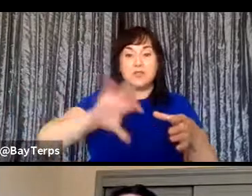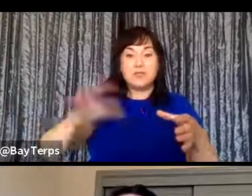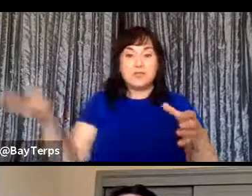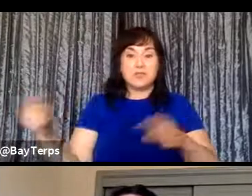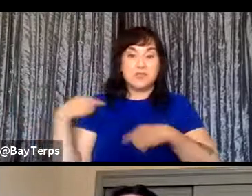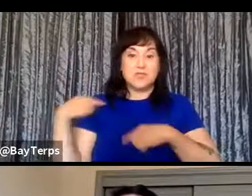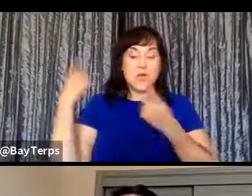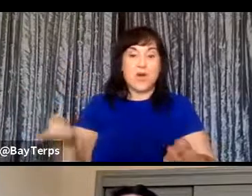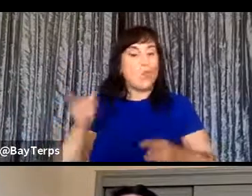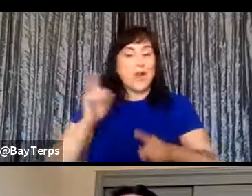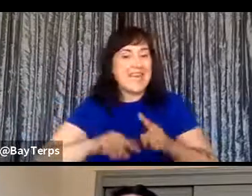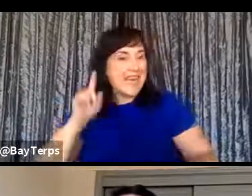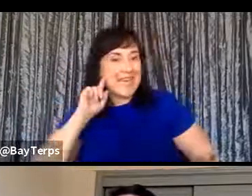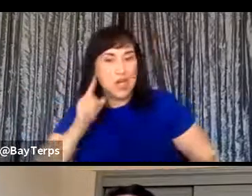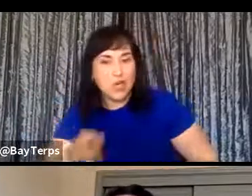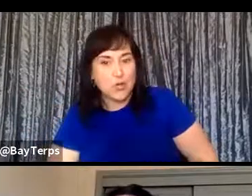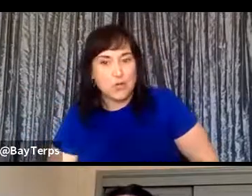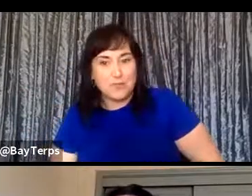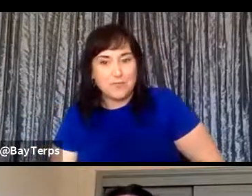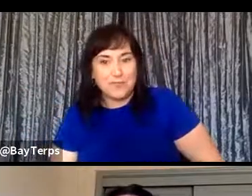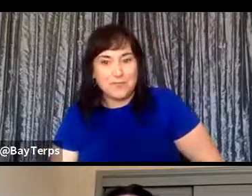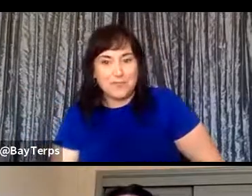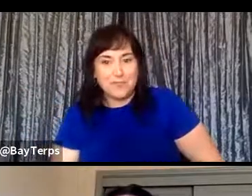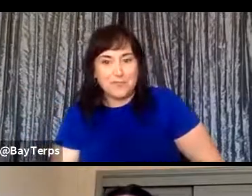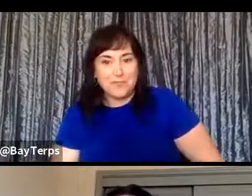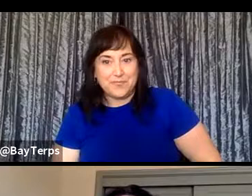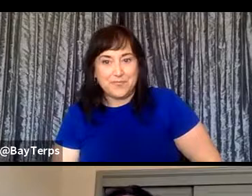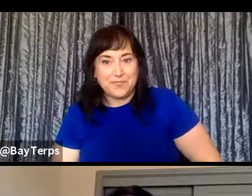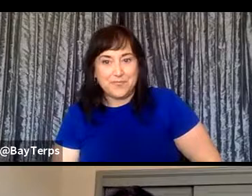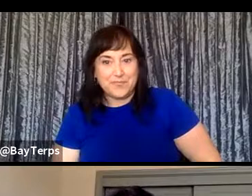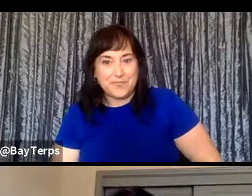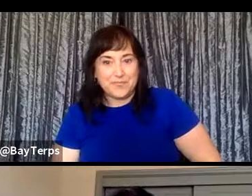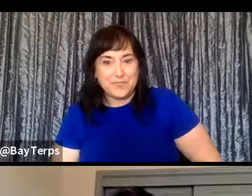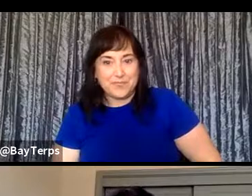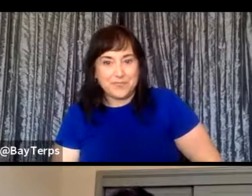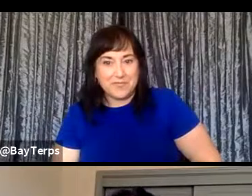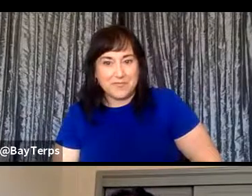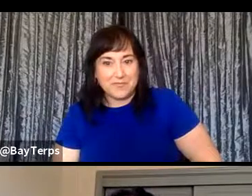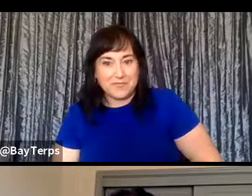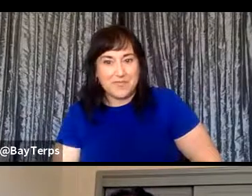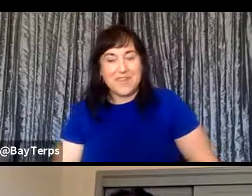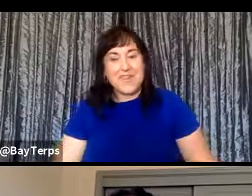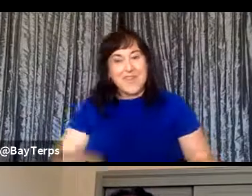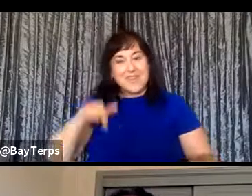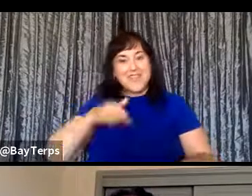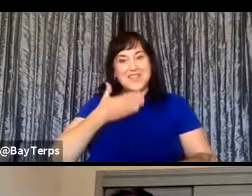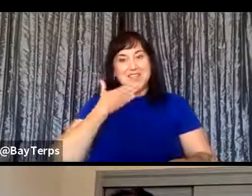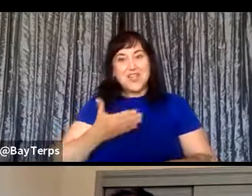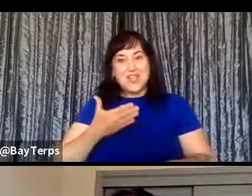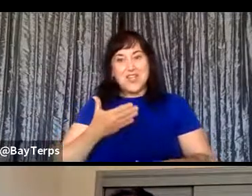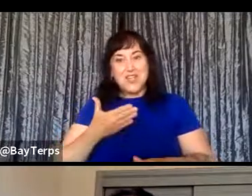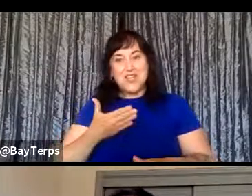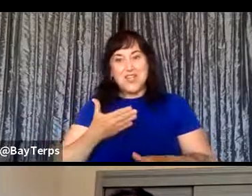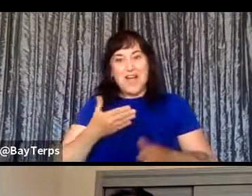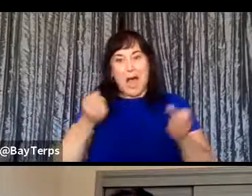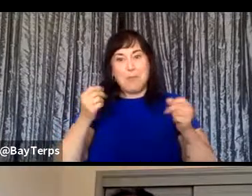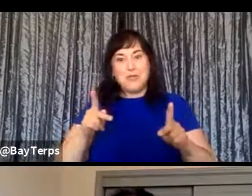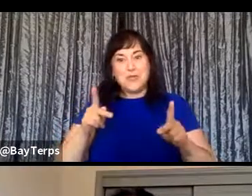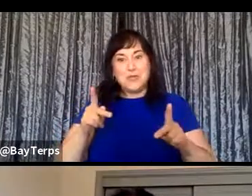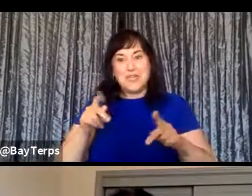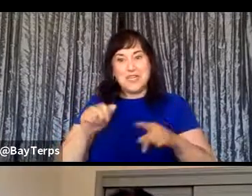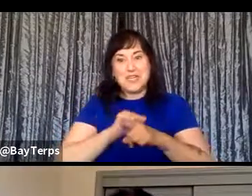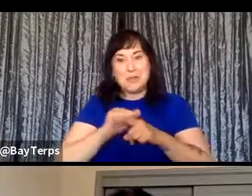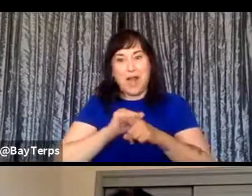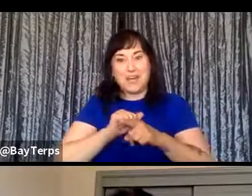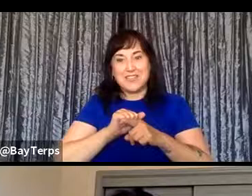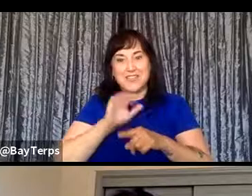Oh, we can't hear you for a moment. This could be a good opportunity to practice your ASL or your lip reading ability. Lisa,